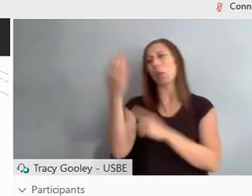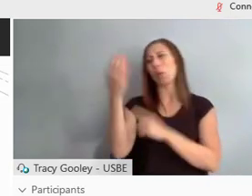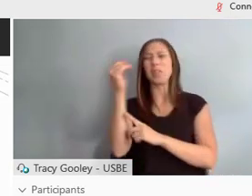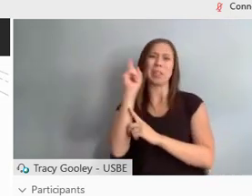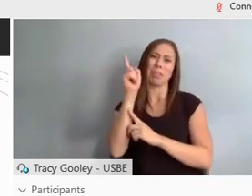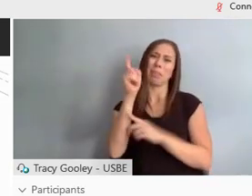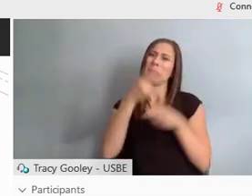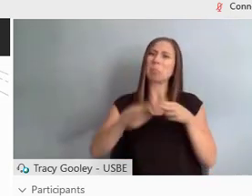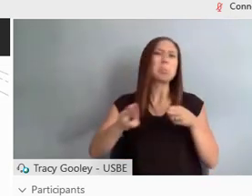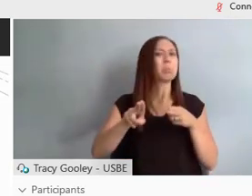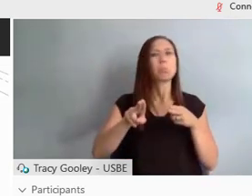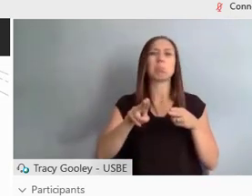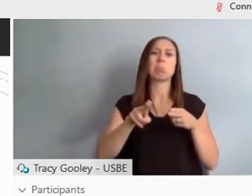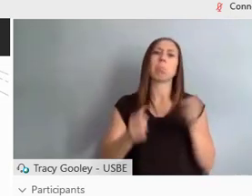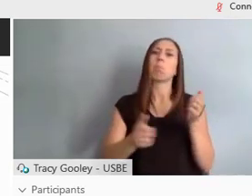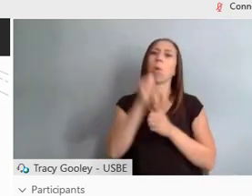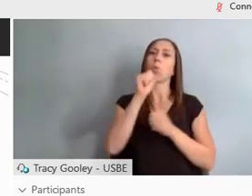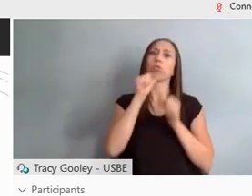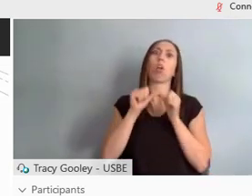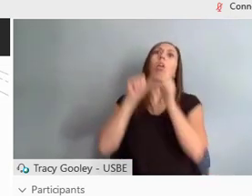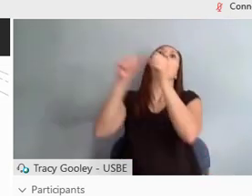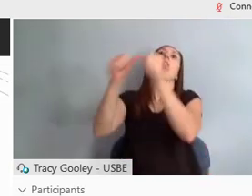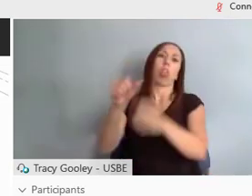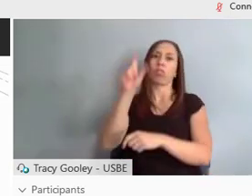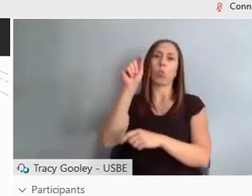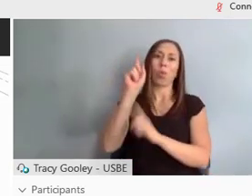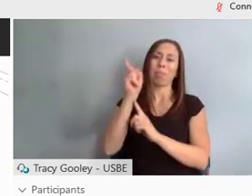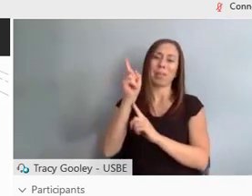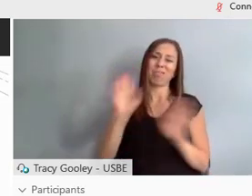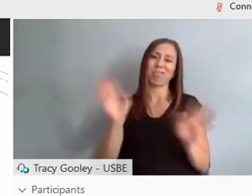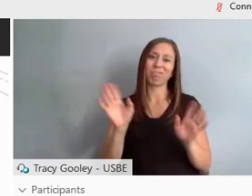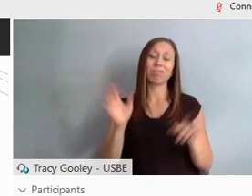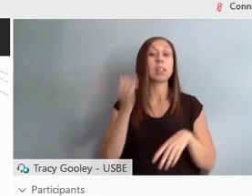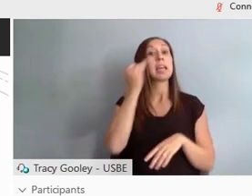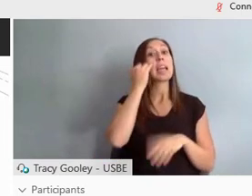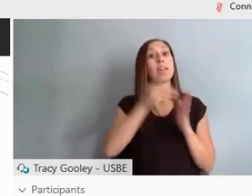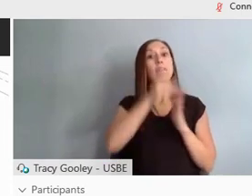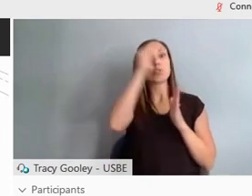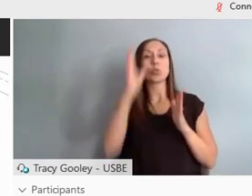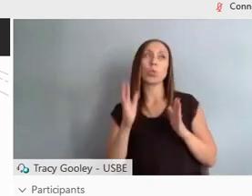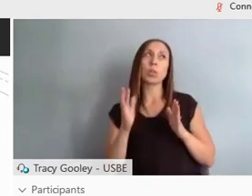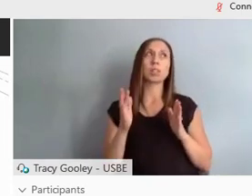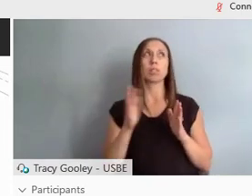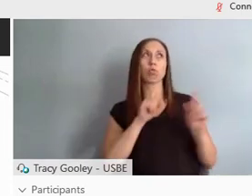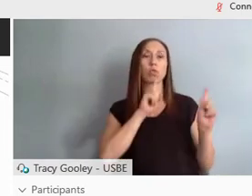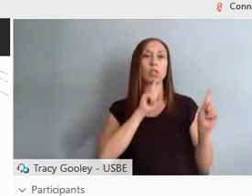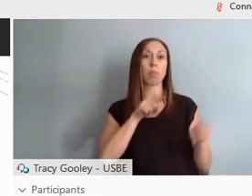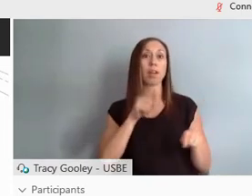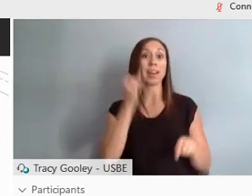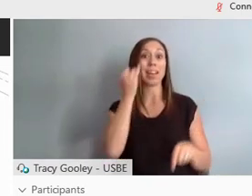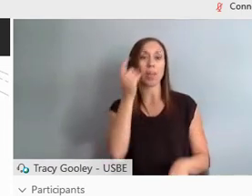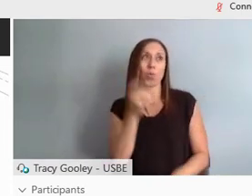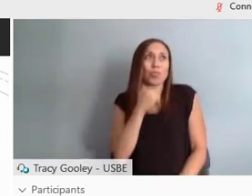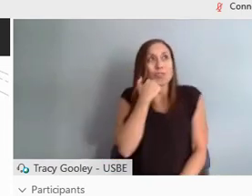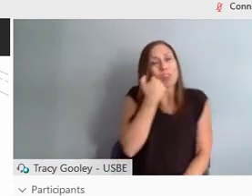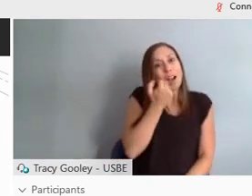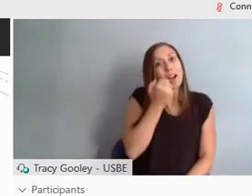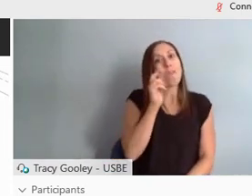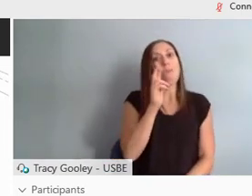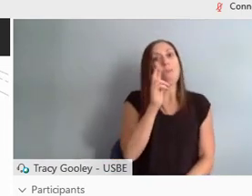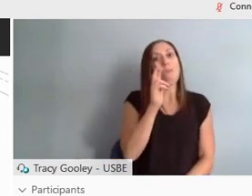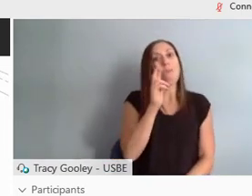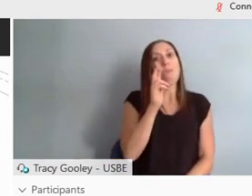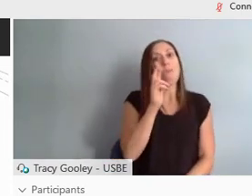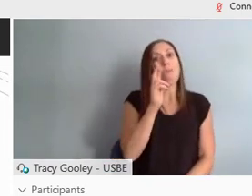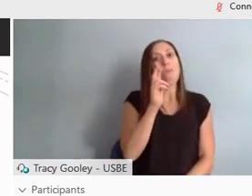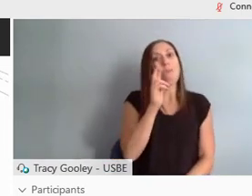minutes. Depending on how the students responded, if they were warming up to us quickly or not, or how long it took them